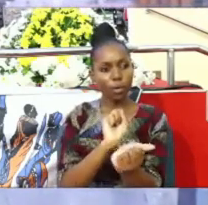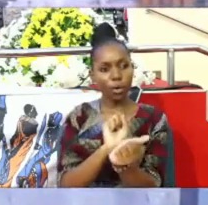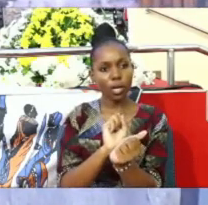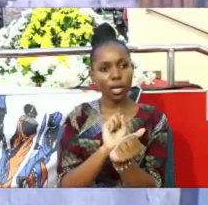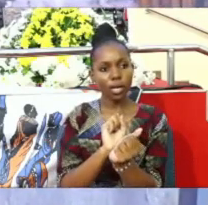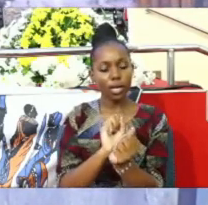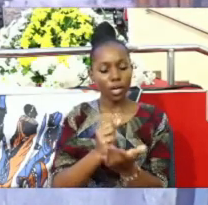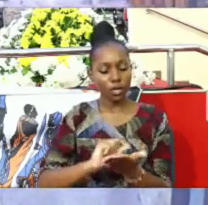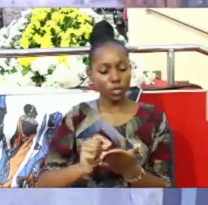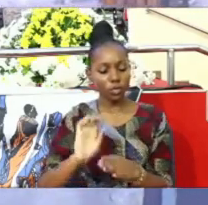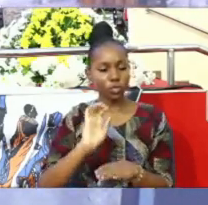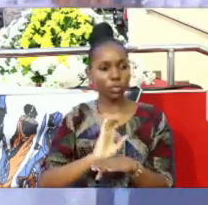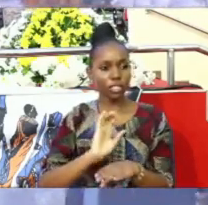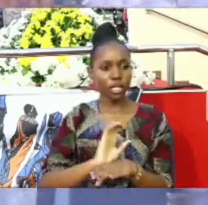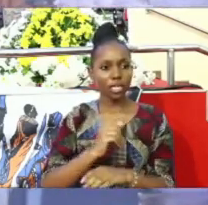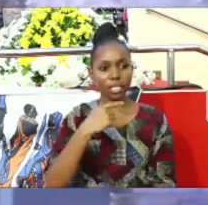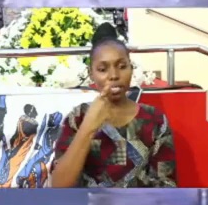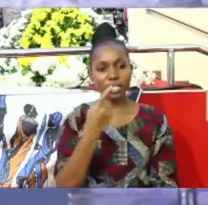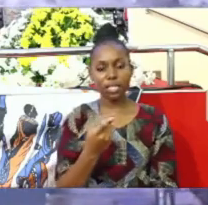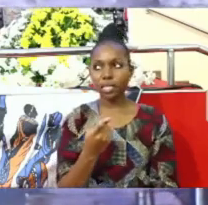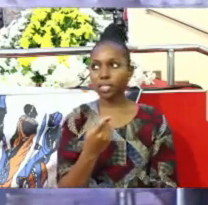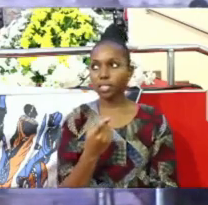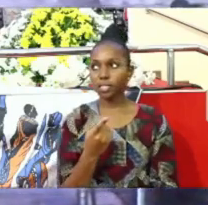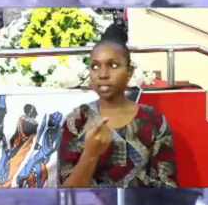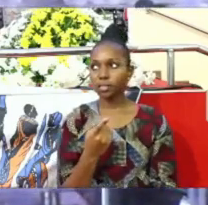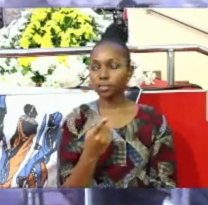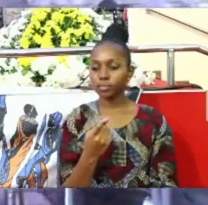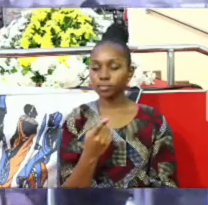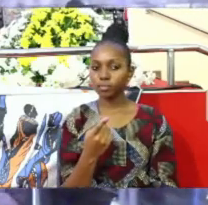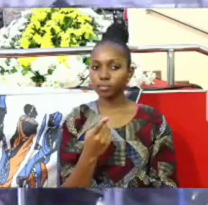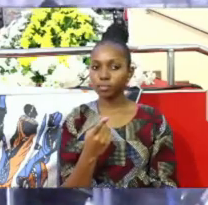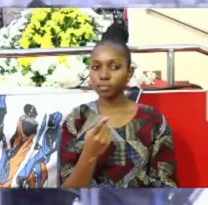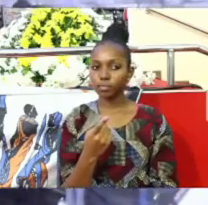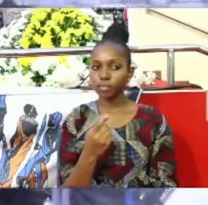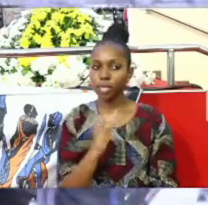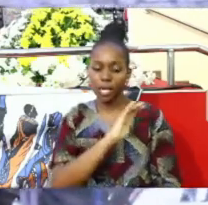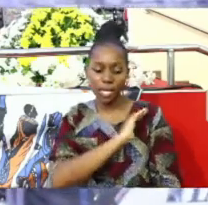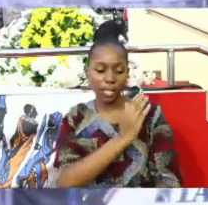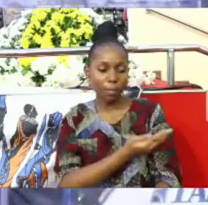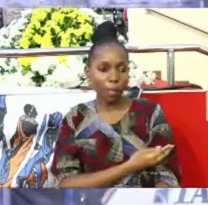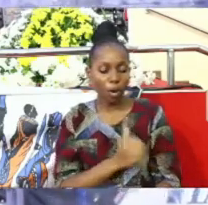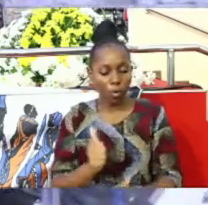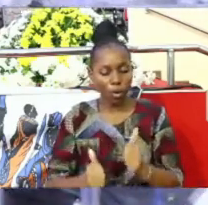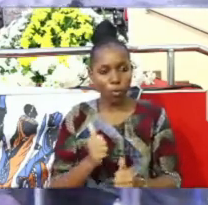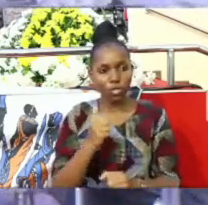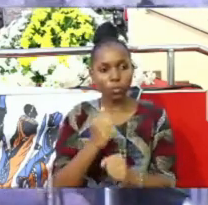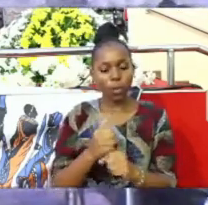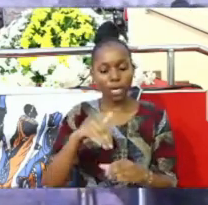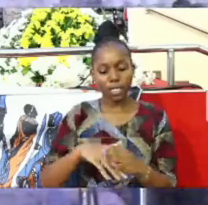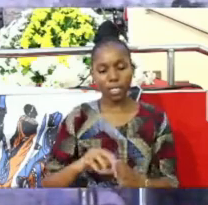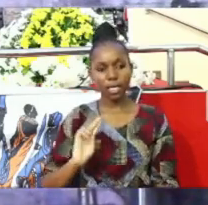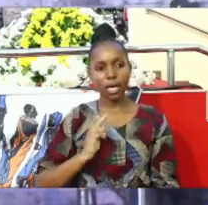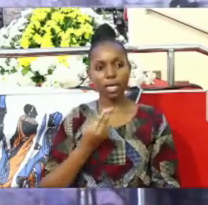Paulo angewaandikia kwa Kolosai akiwaambia, the power that works in us, ya kwamba nguvu zifanyazo